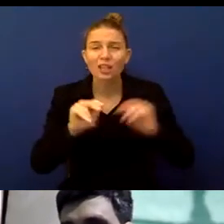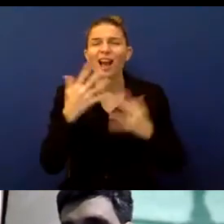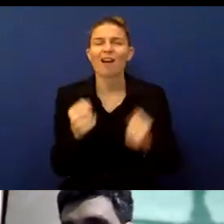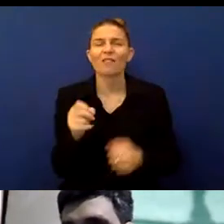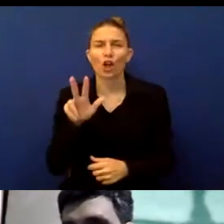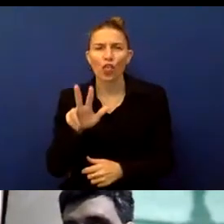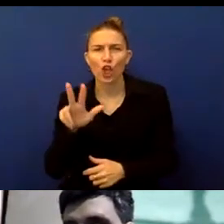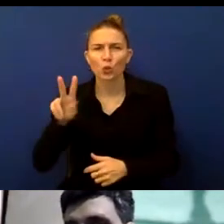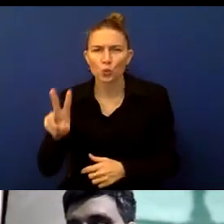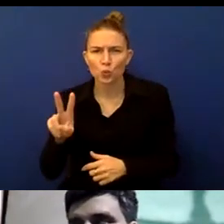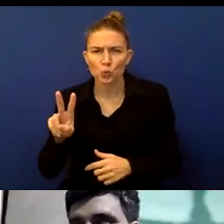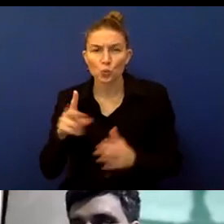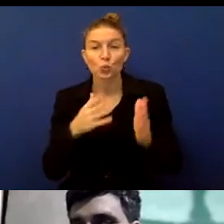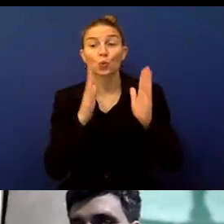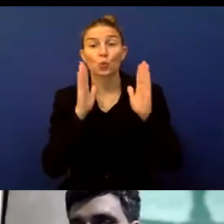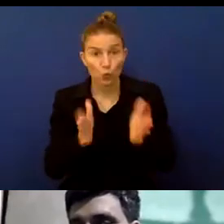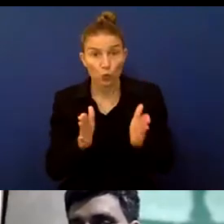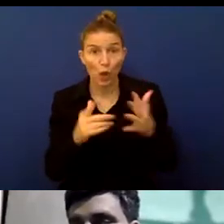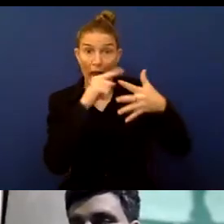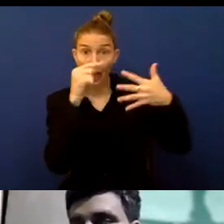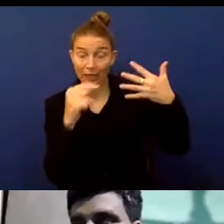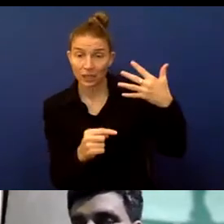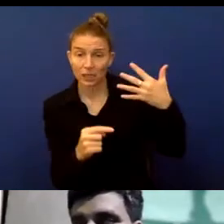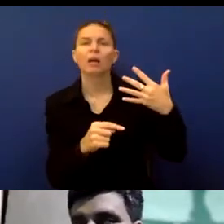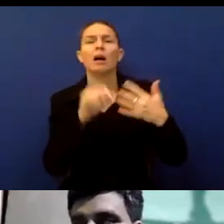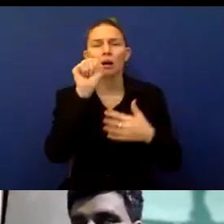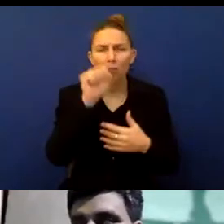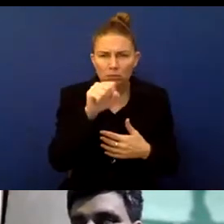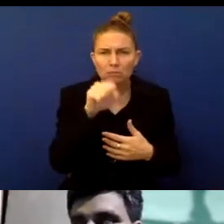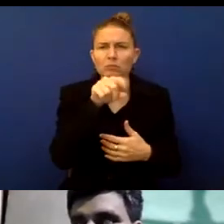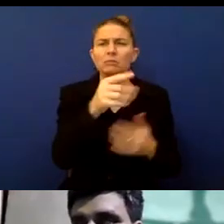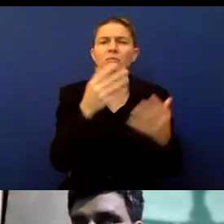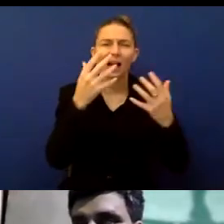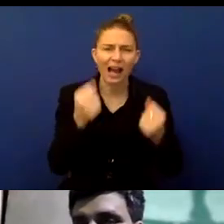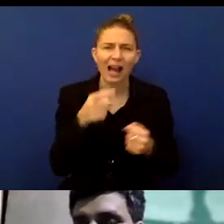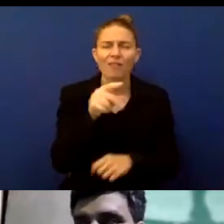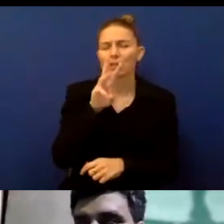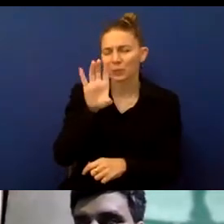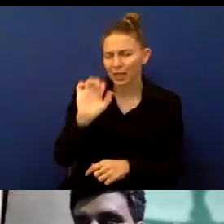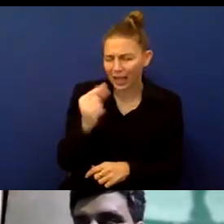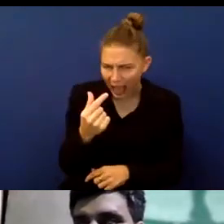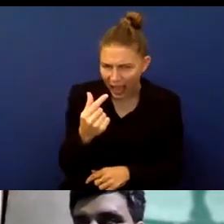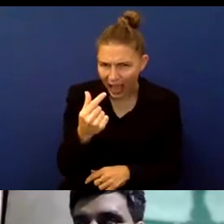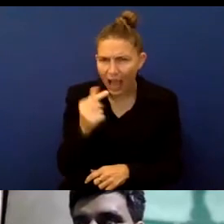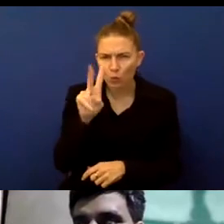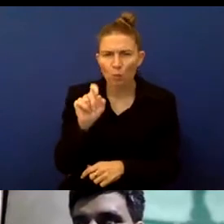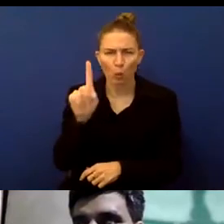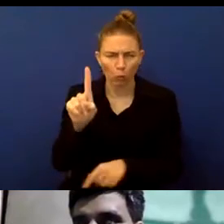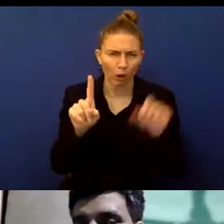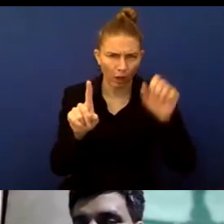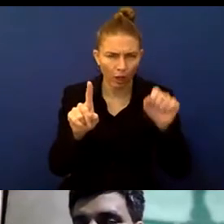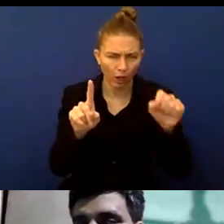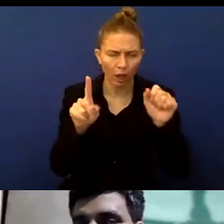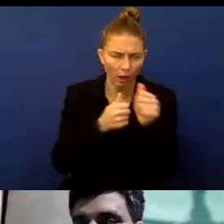which not only looked at accessibility and compliance with standards like WCAG 2.1, but also looked